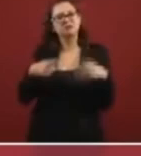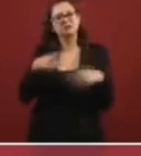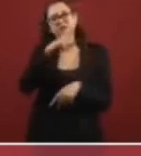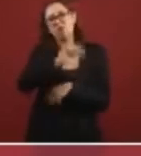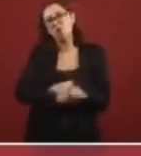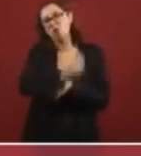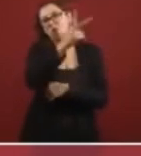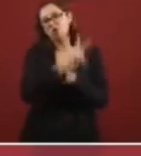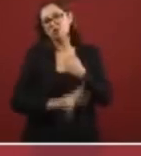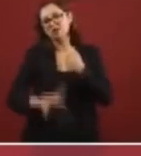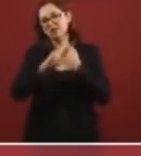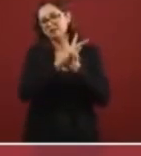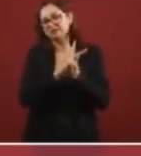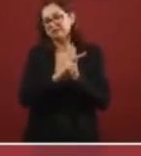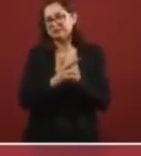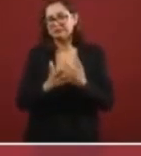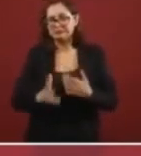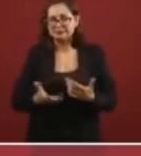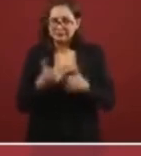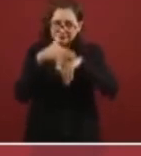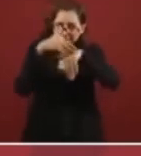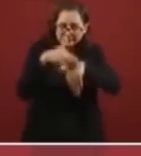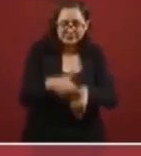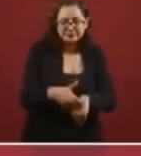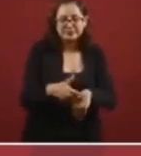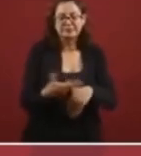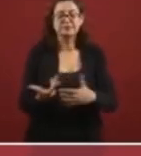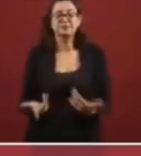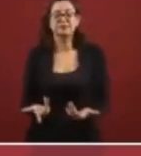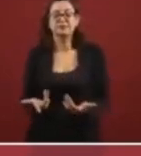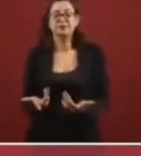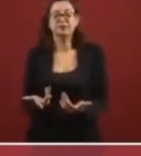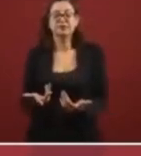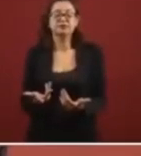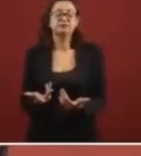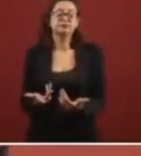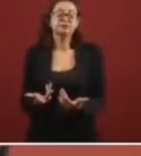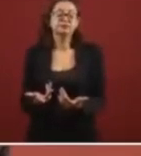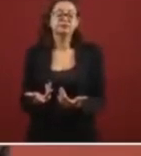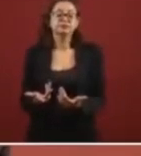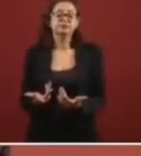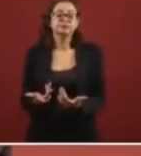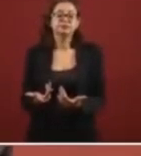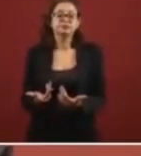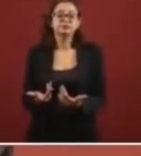place. Con el visto bueno,